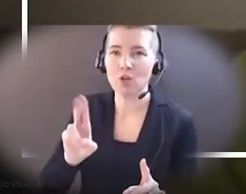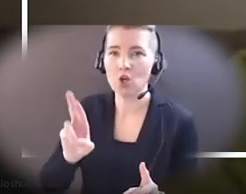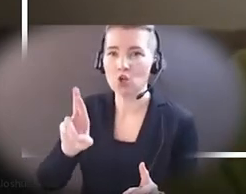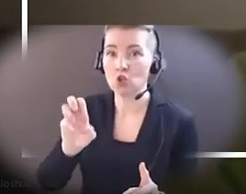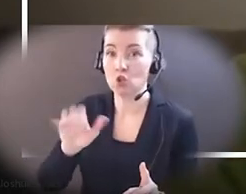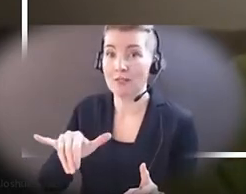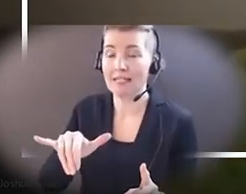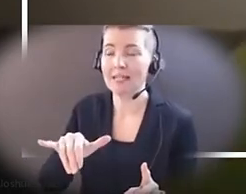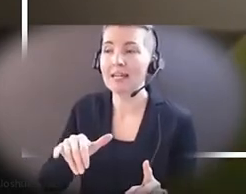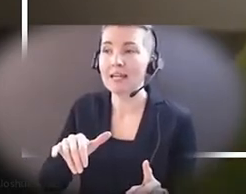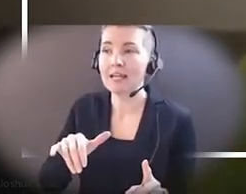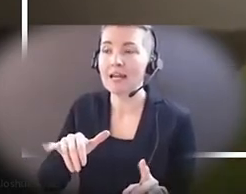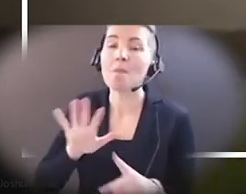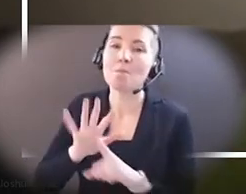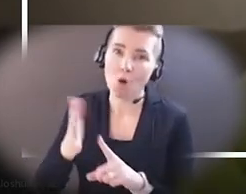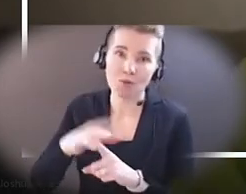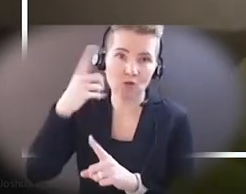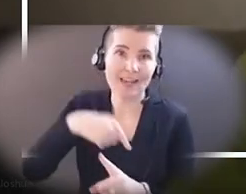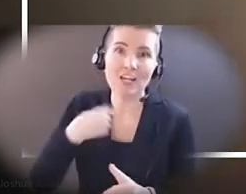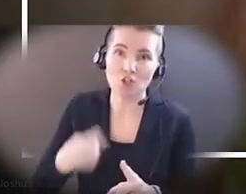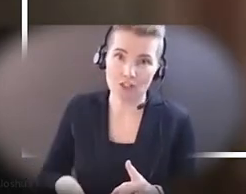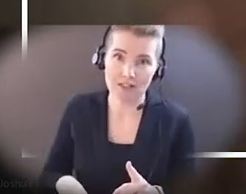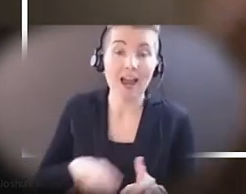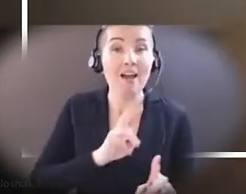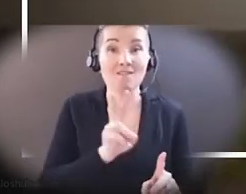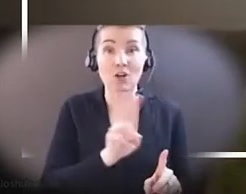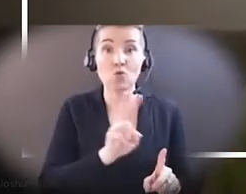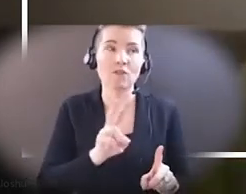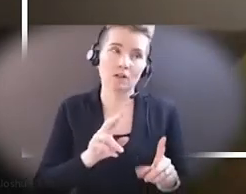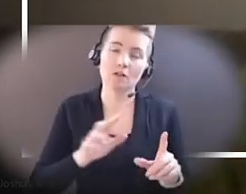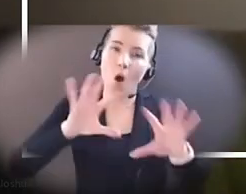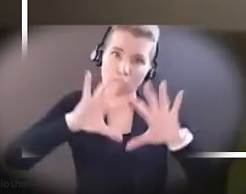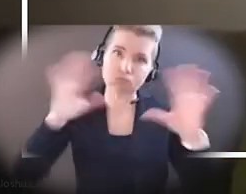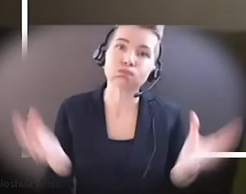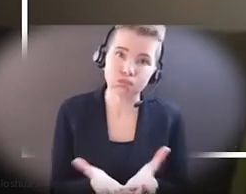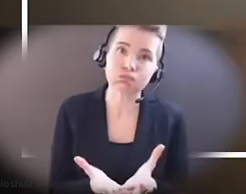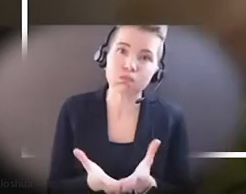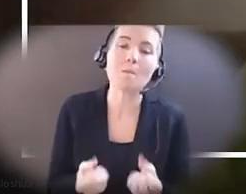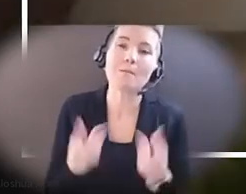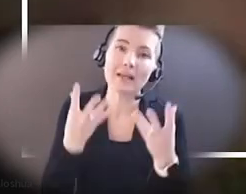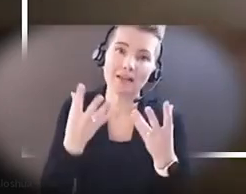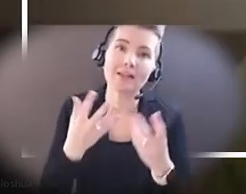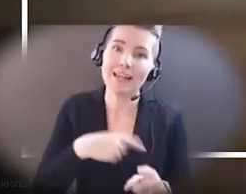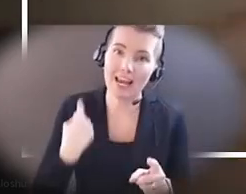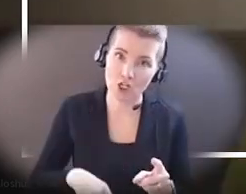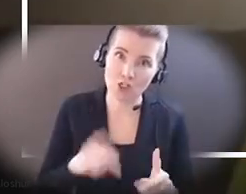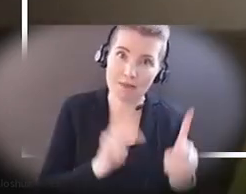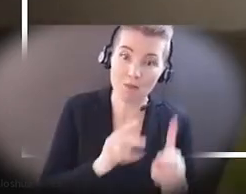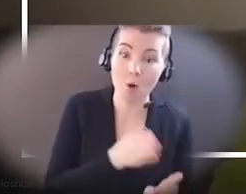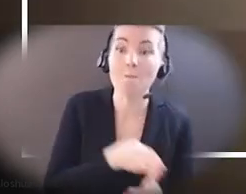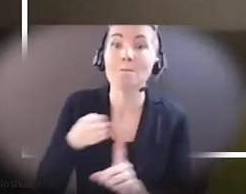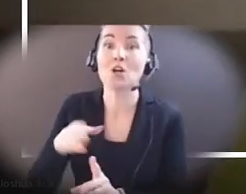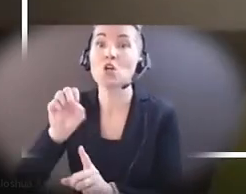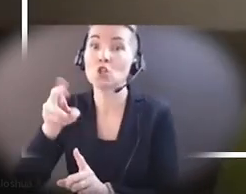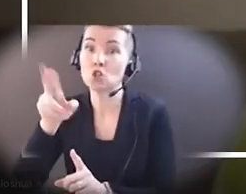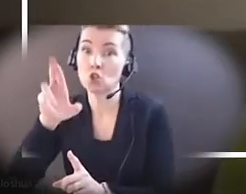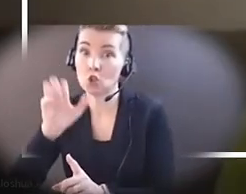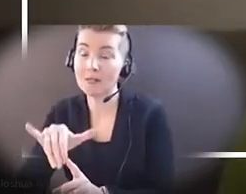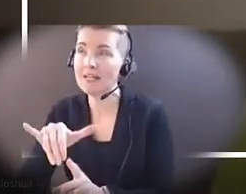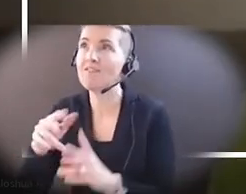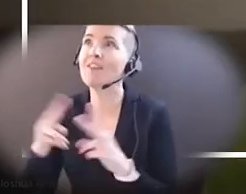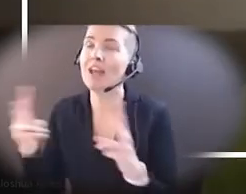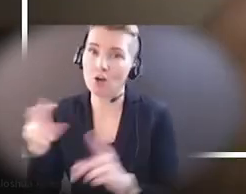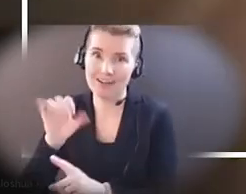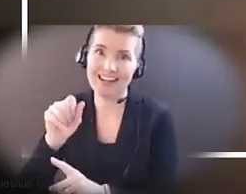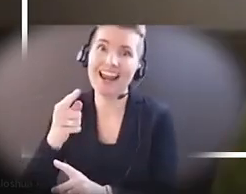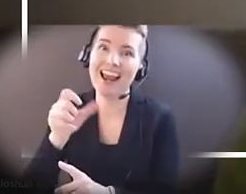area compared to the rest of like, you know, Vancouver. Vancouver in general is very Asian, but I feel Surrey is very, very Asian because there's lots of Filipinos there like